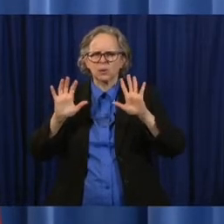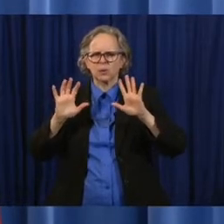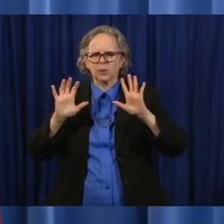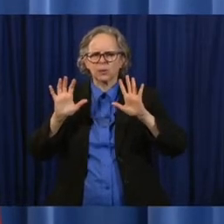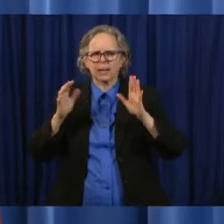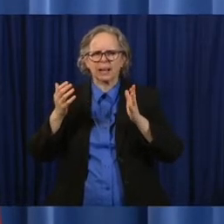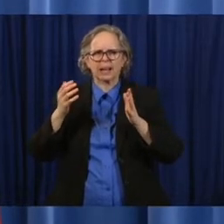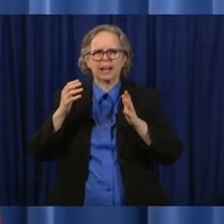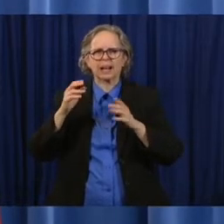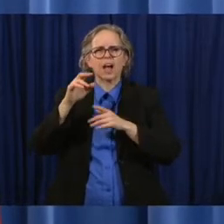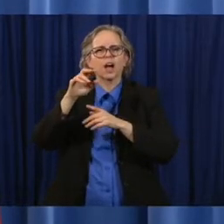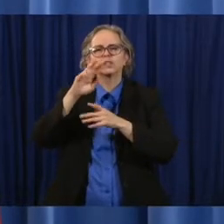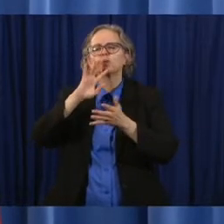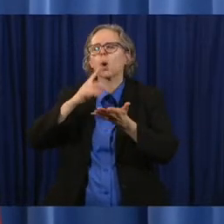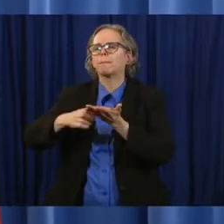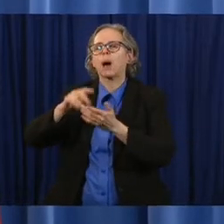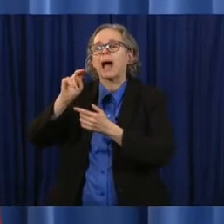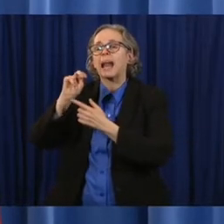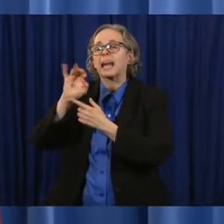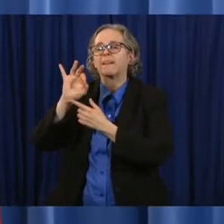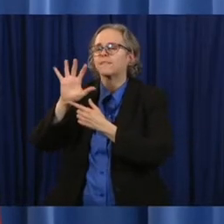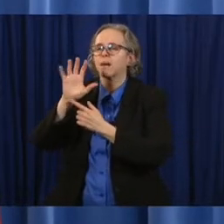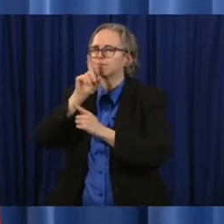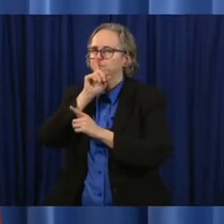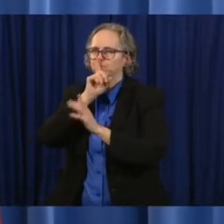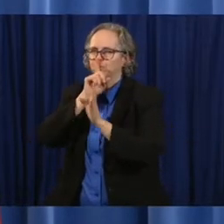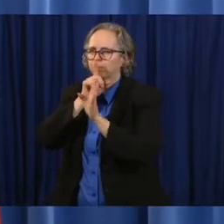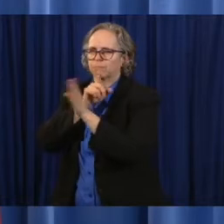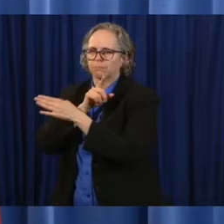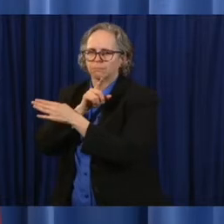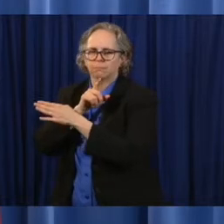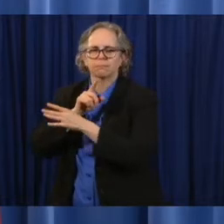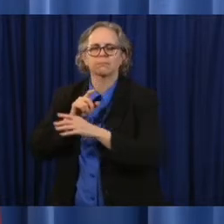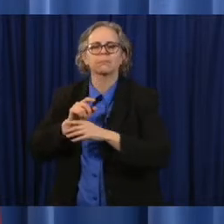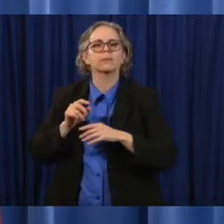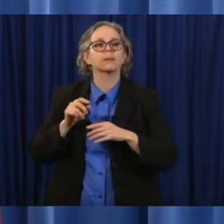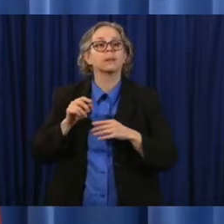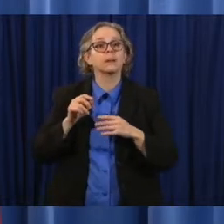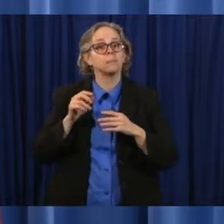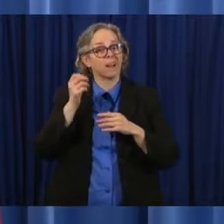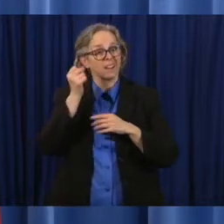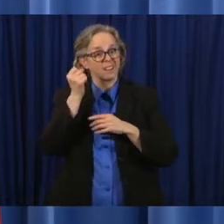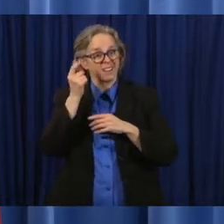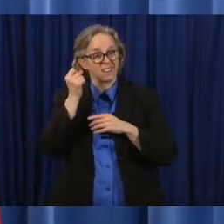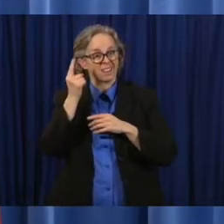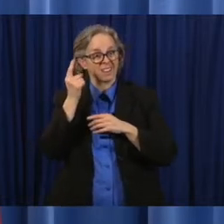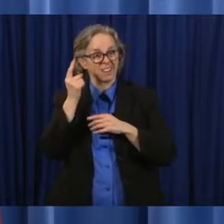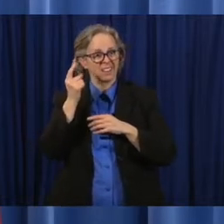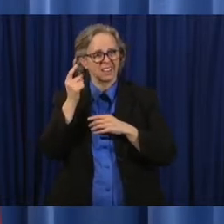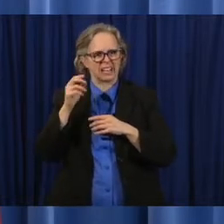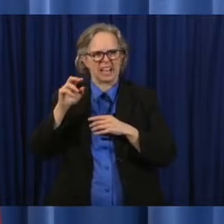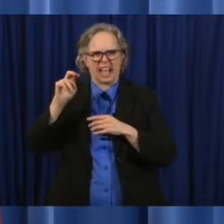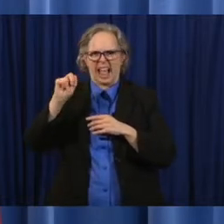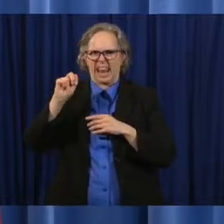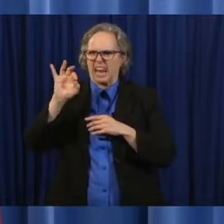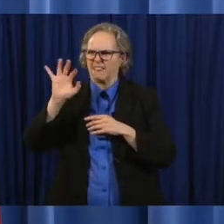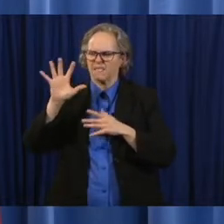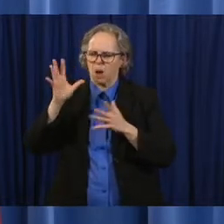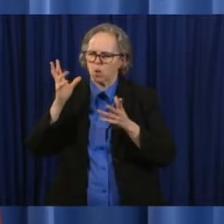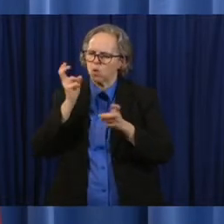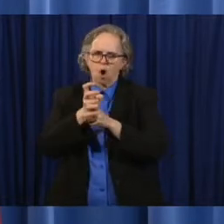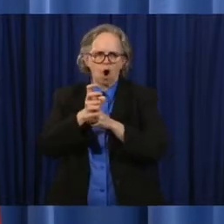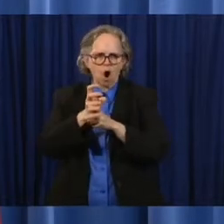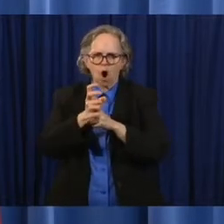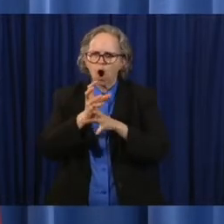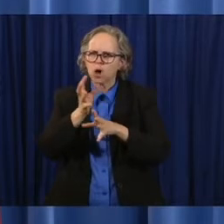the N95 mask that are difficult to get. Some of these masks can